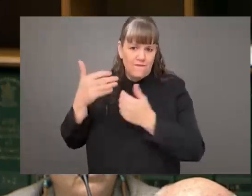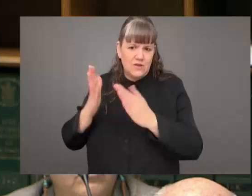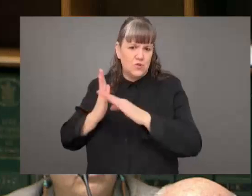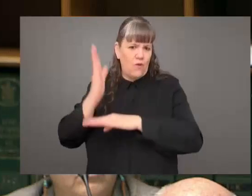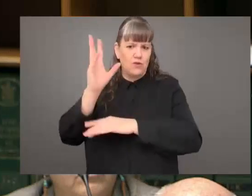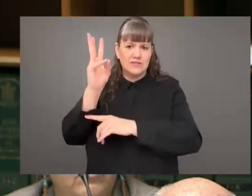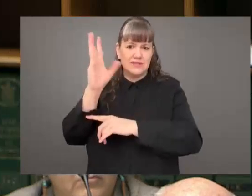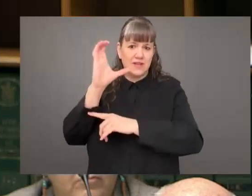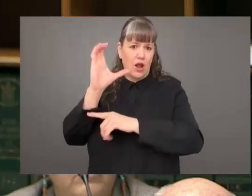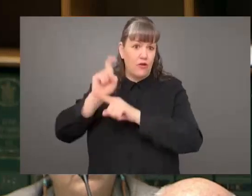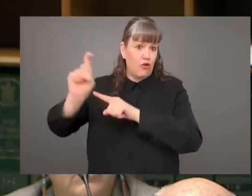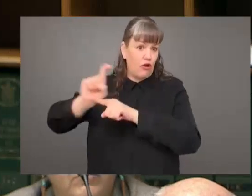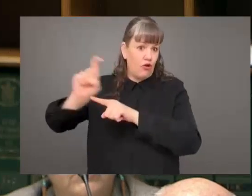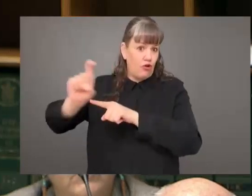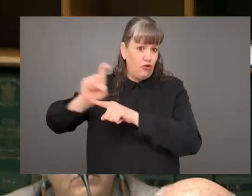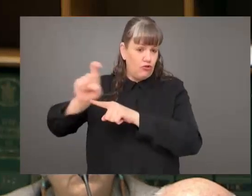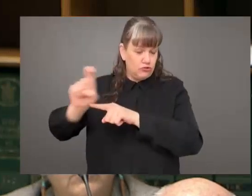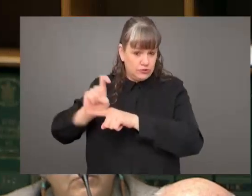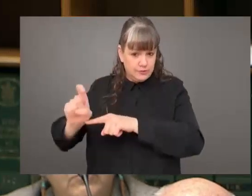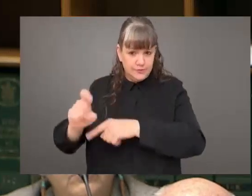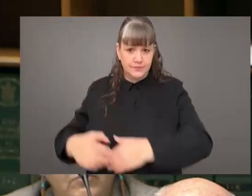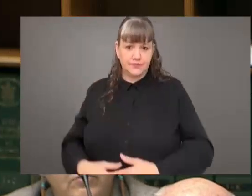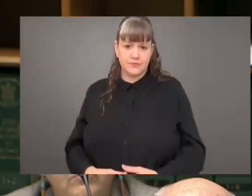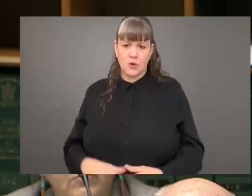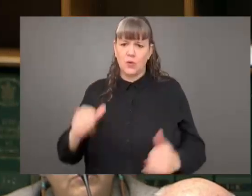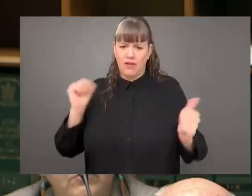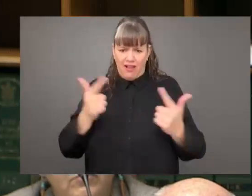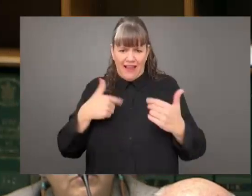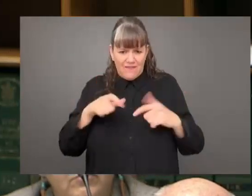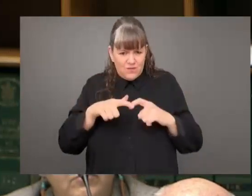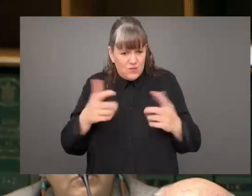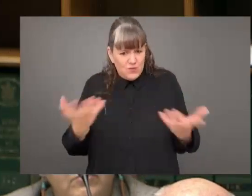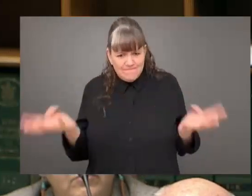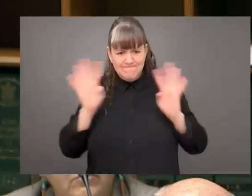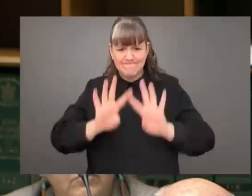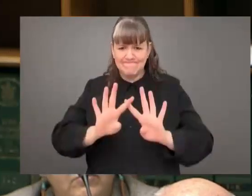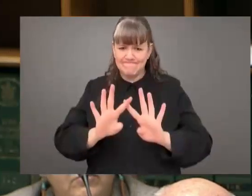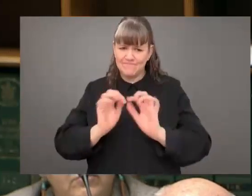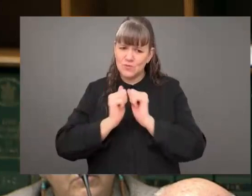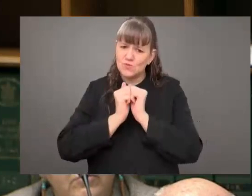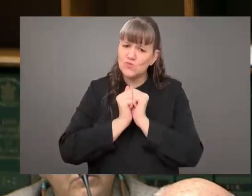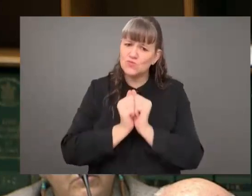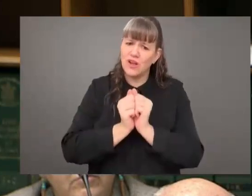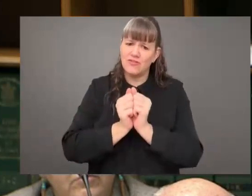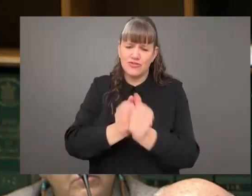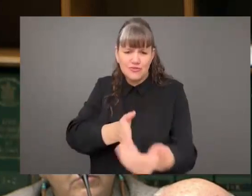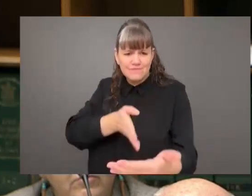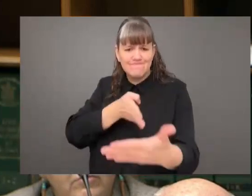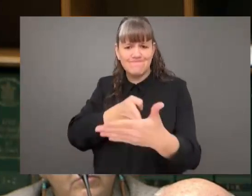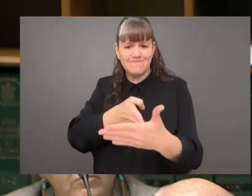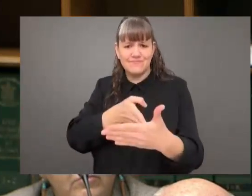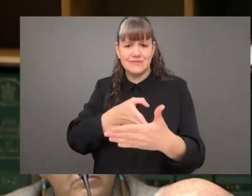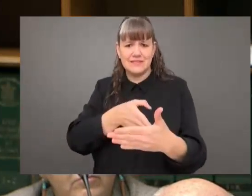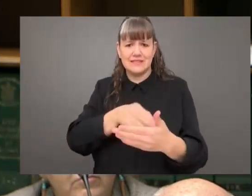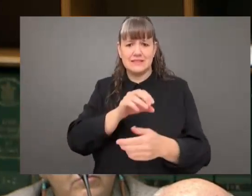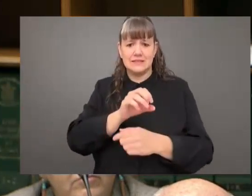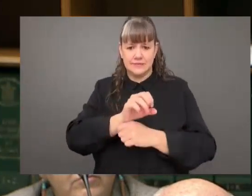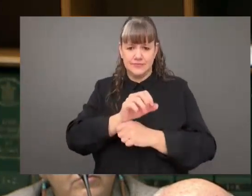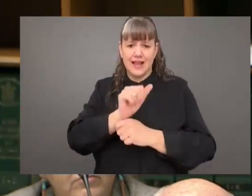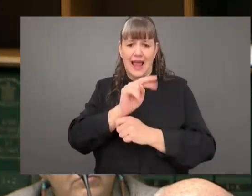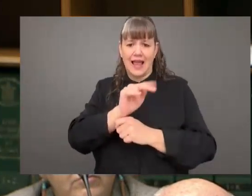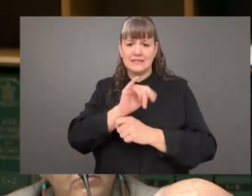of anti-Semitism in this province and in the world. We stand with the Jewish people and fighting